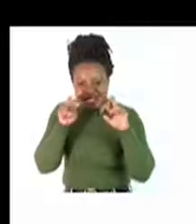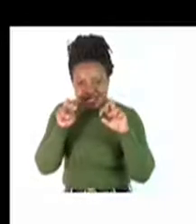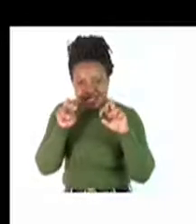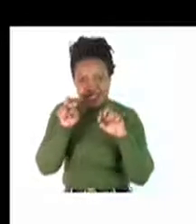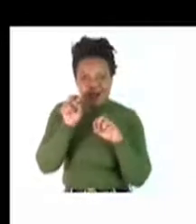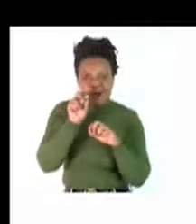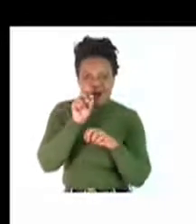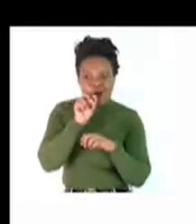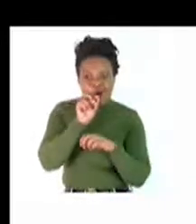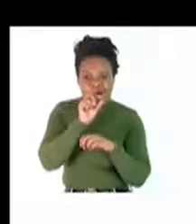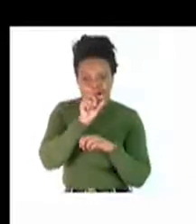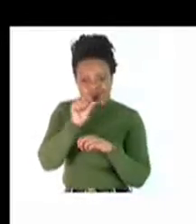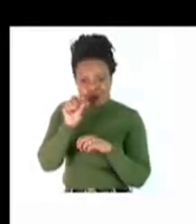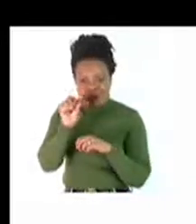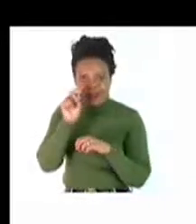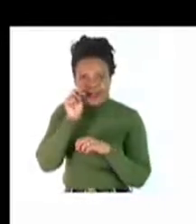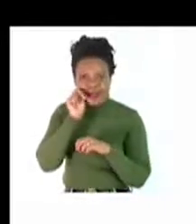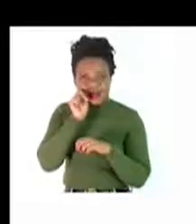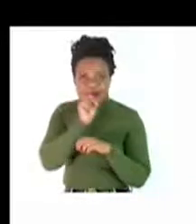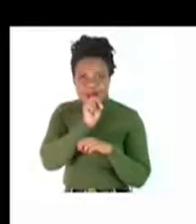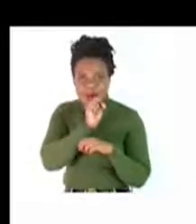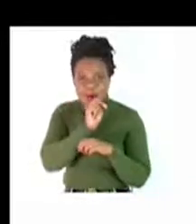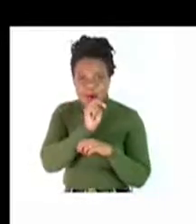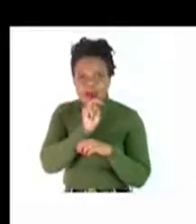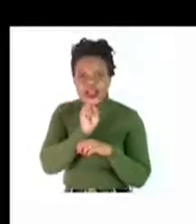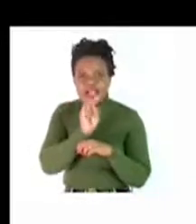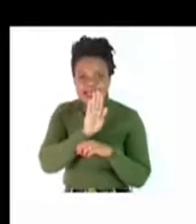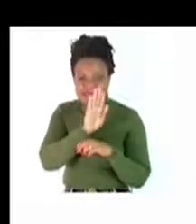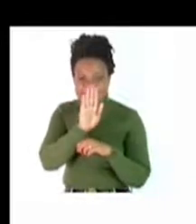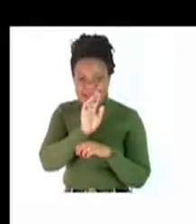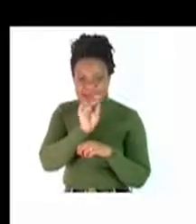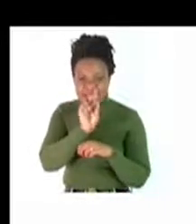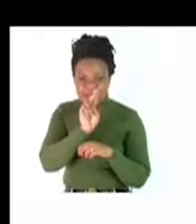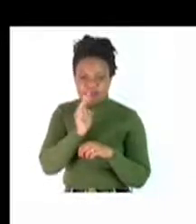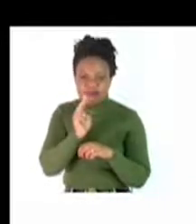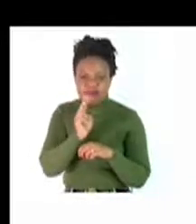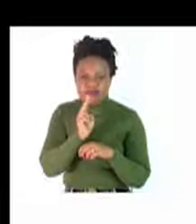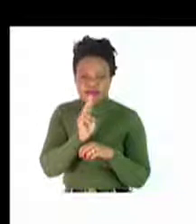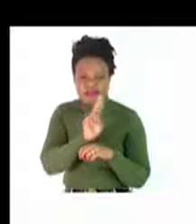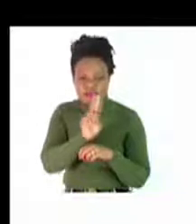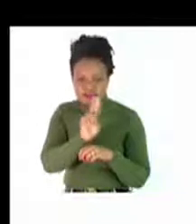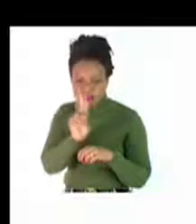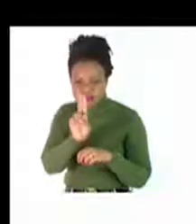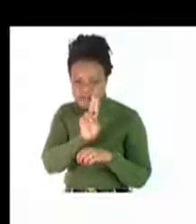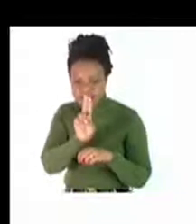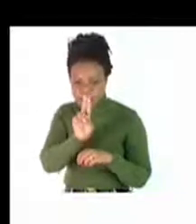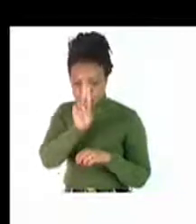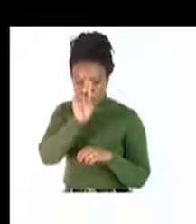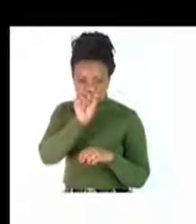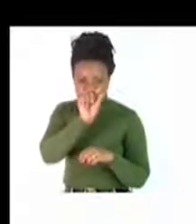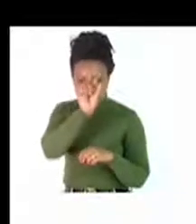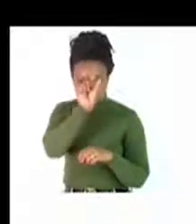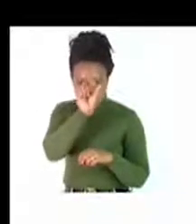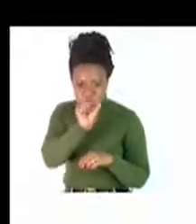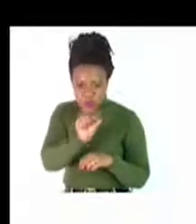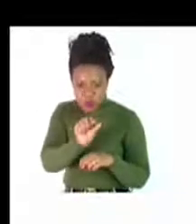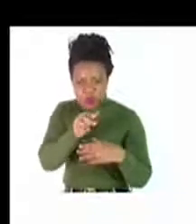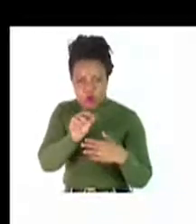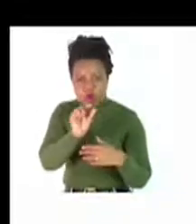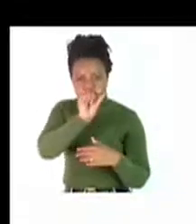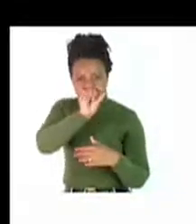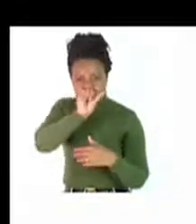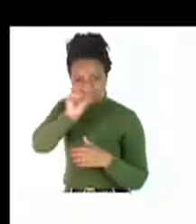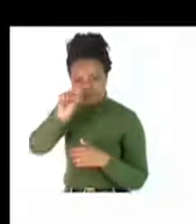You are given some guidelines there. The words are below.